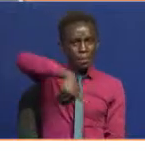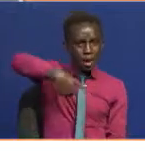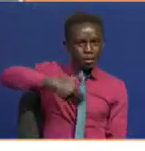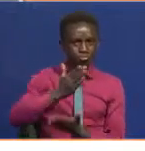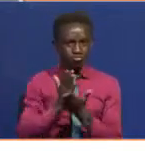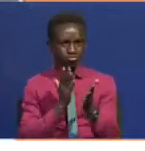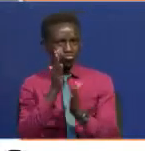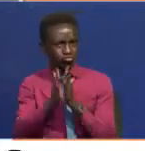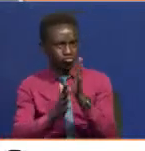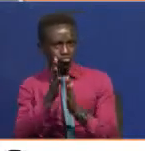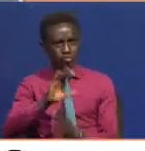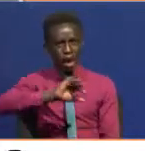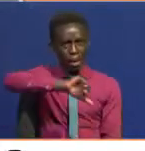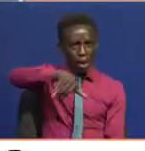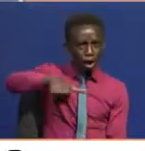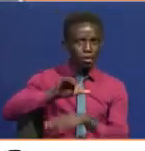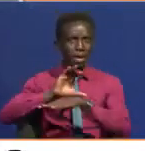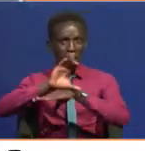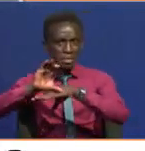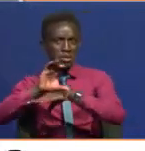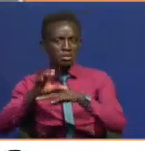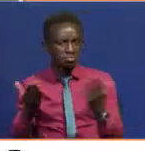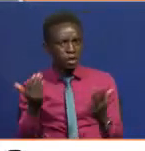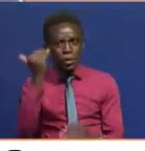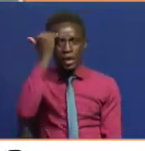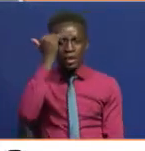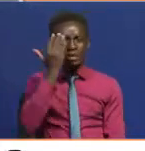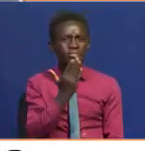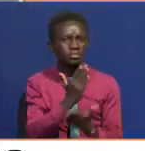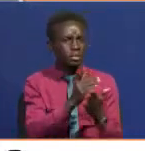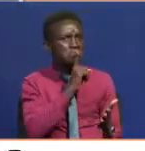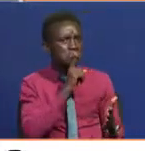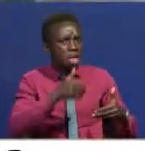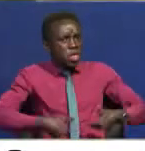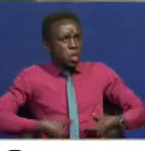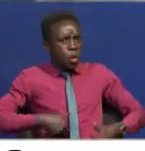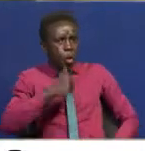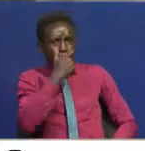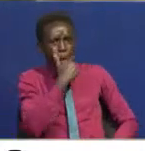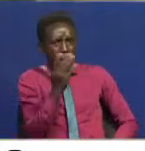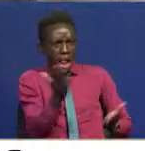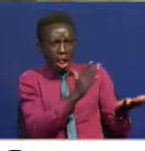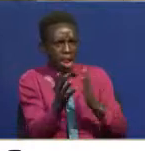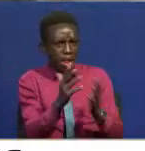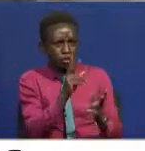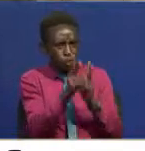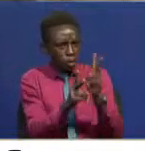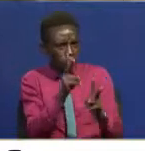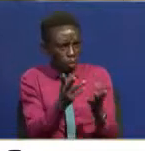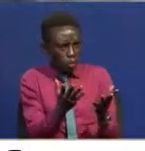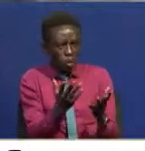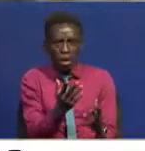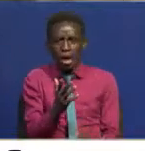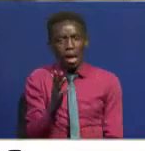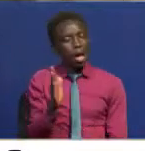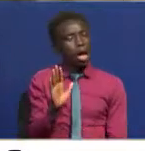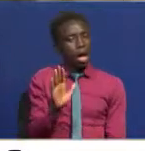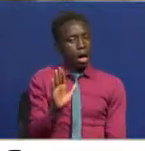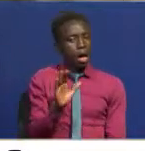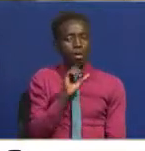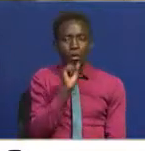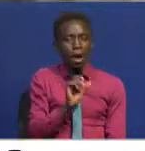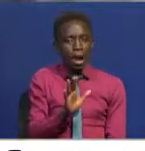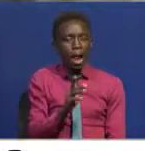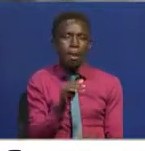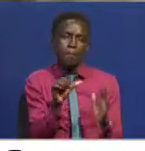that. When you said the youngest, I thought average age 22. Not age-wise. But it's only that you're